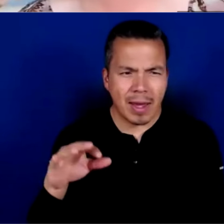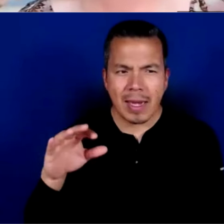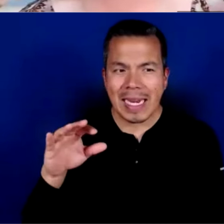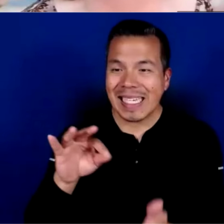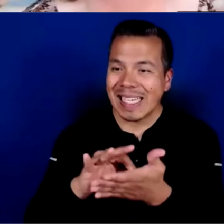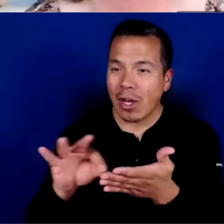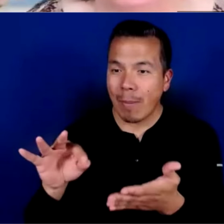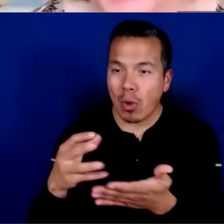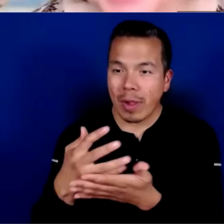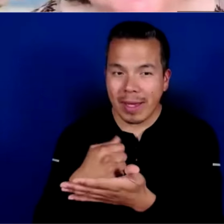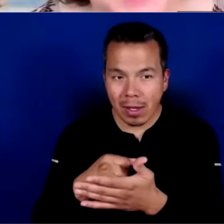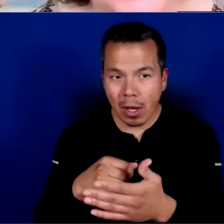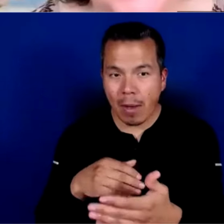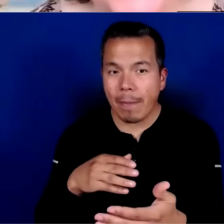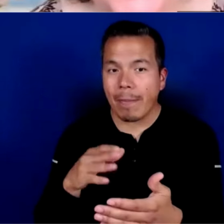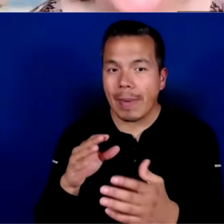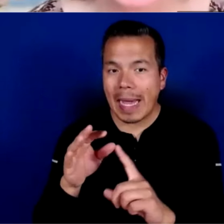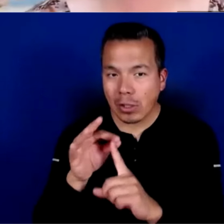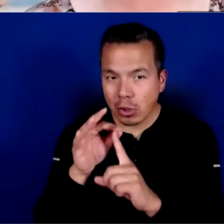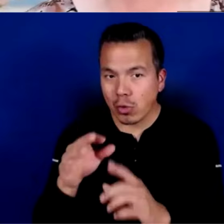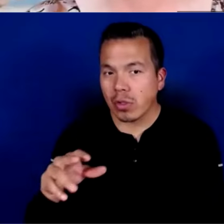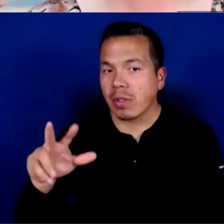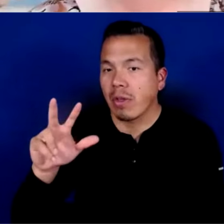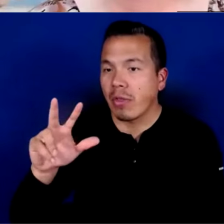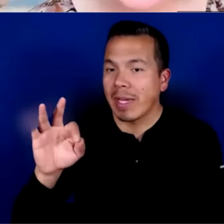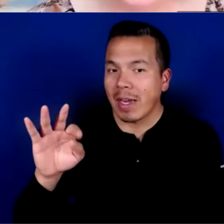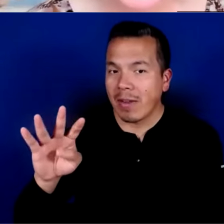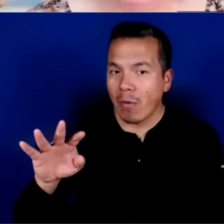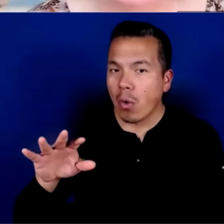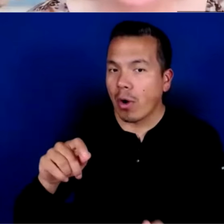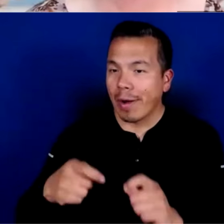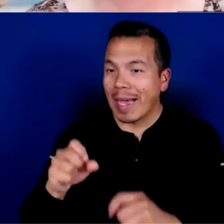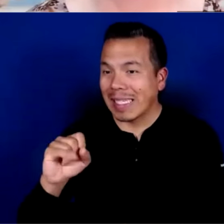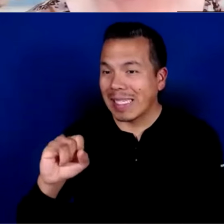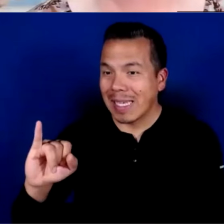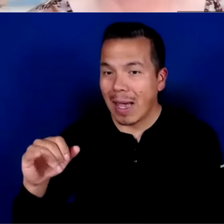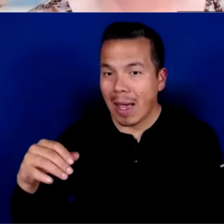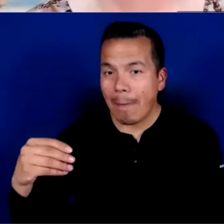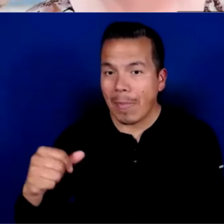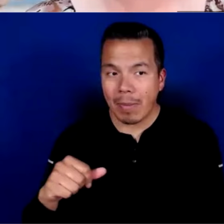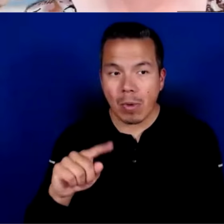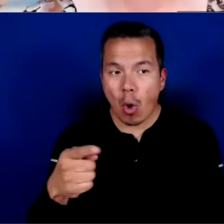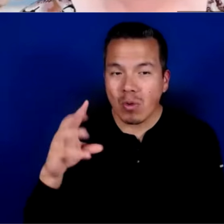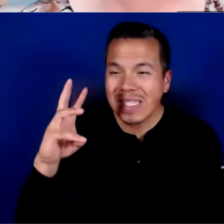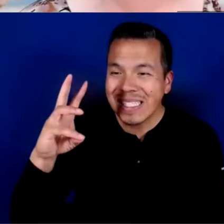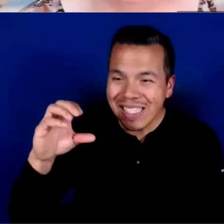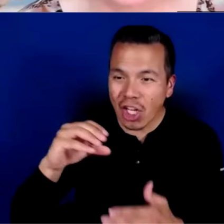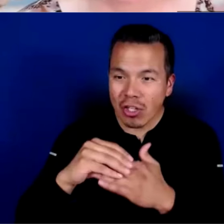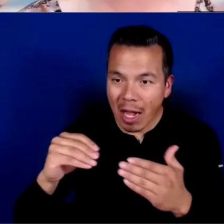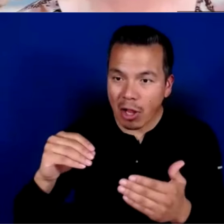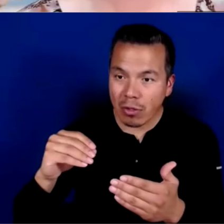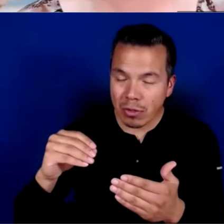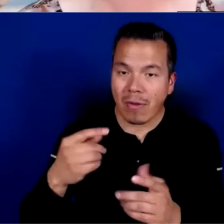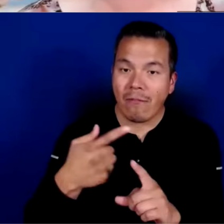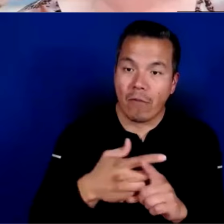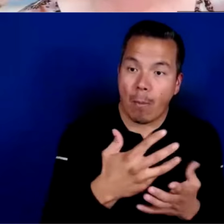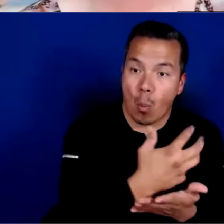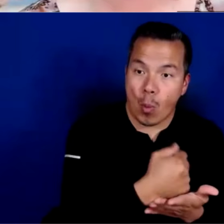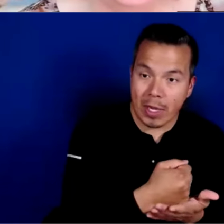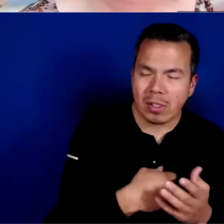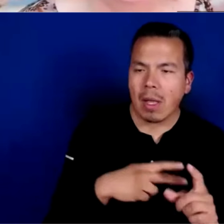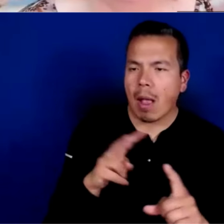income exclusion, and we divided by 2. So only $600 will count. And because of that,